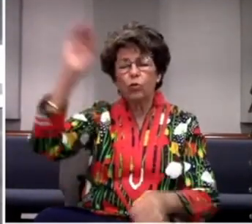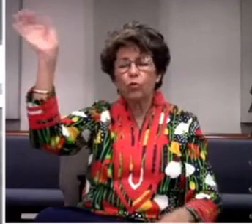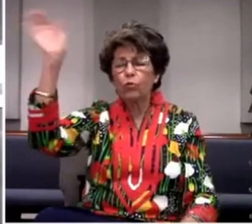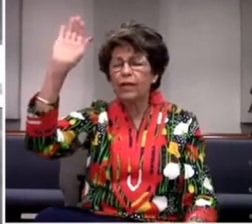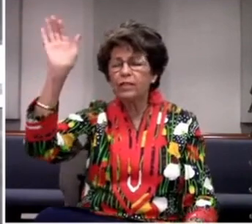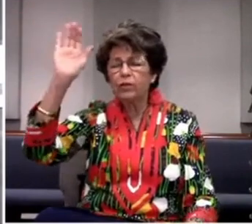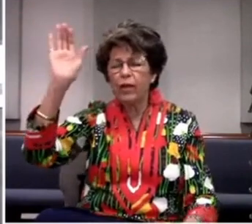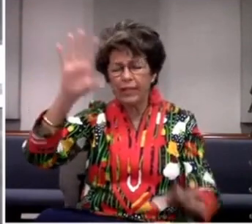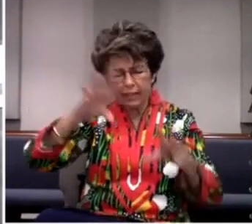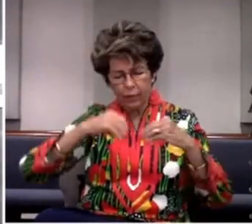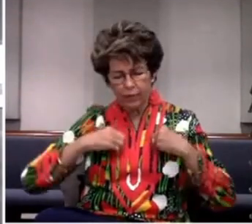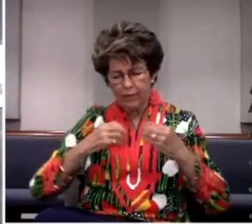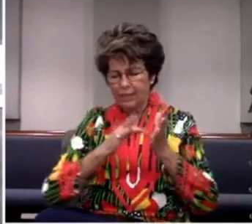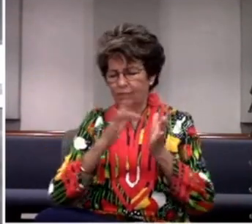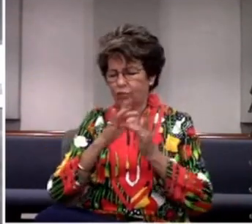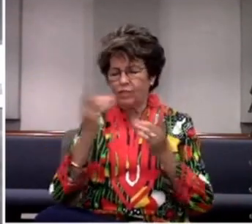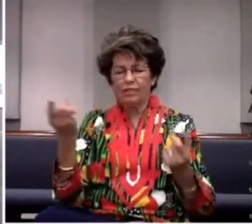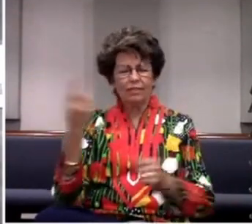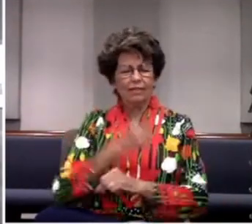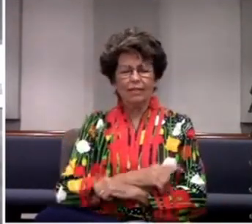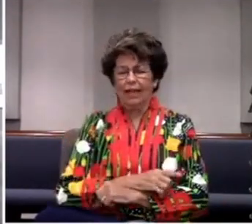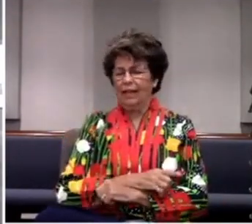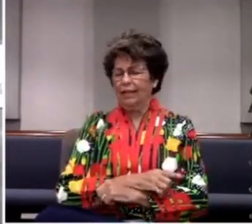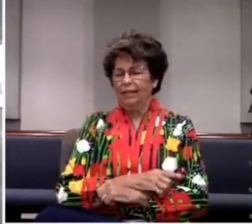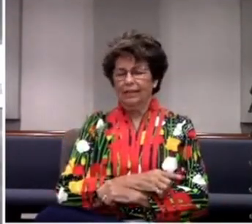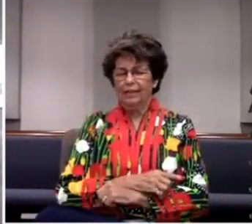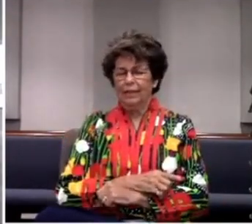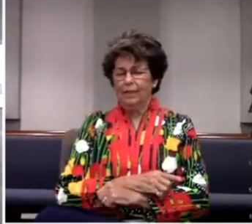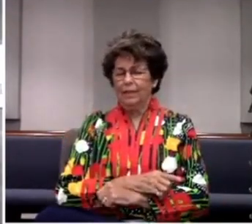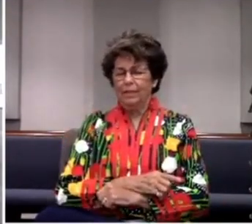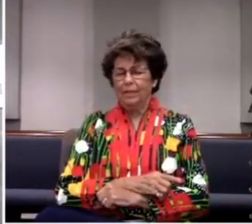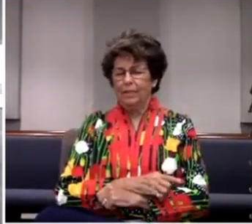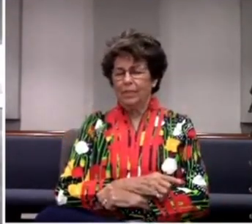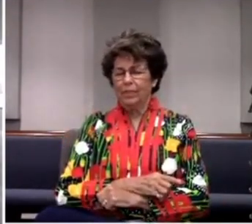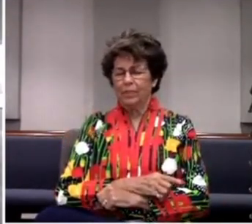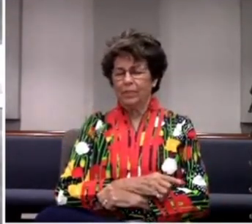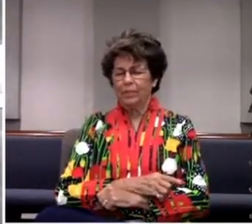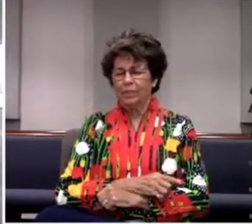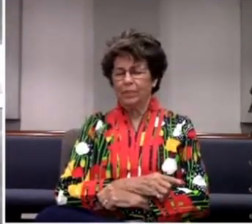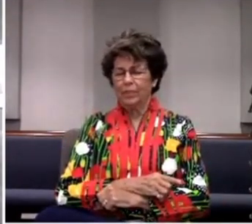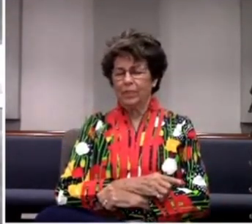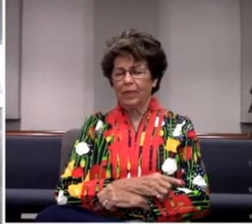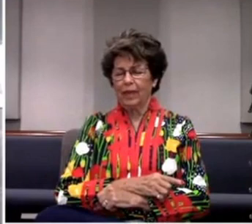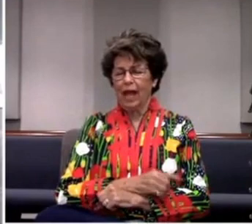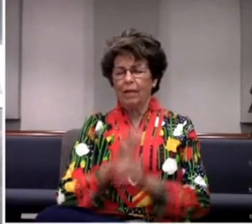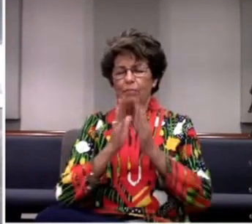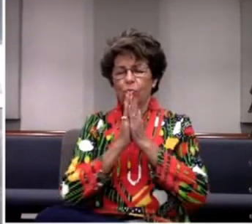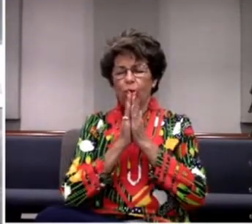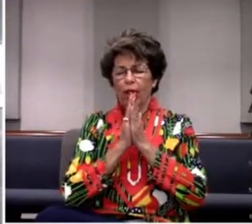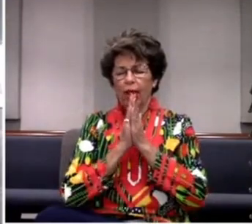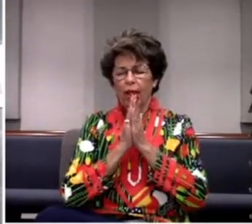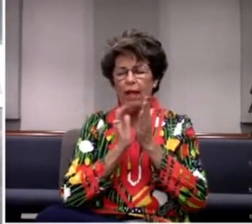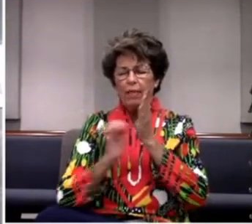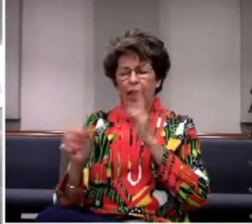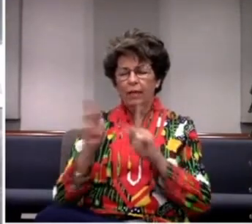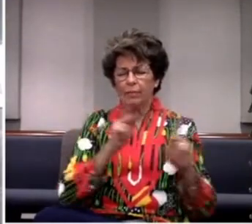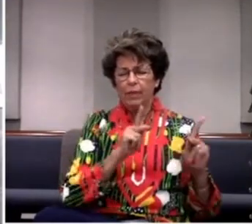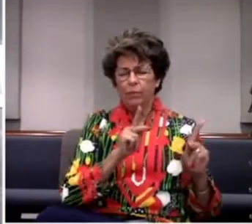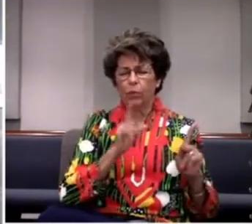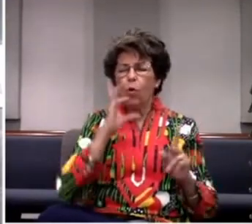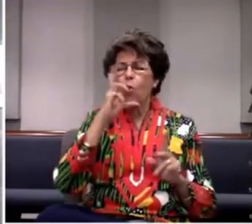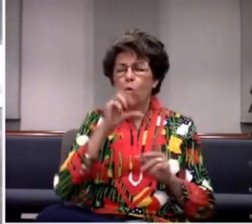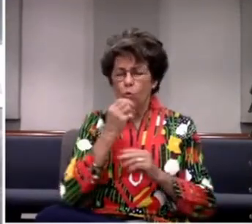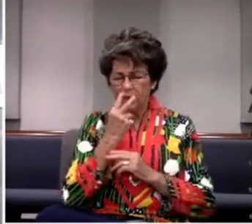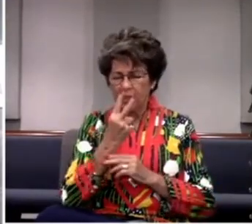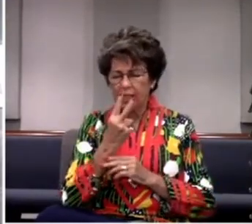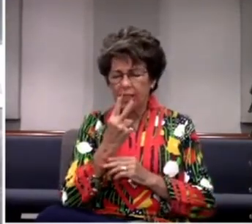accepted Christ as their Lord and Savior. We give you glory for that. Lord, I pray that people would see, they